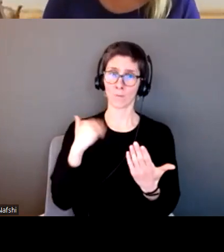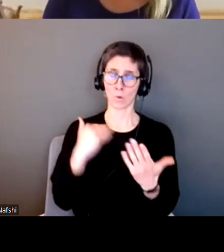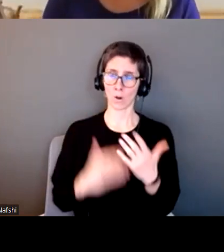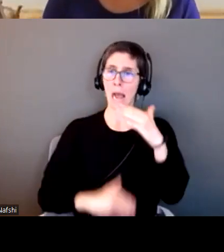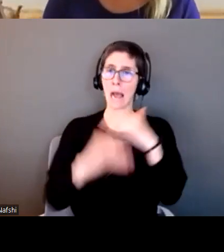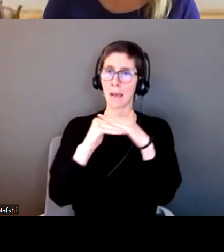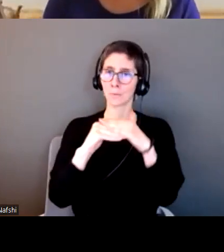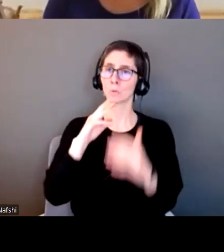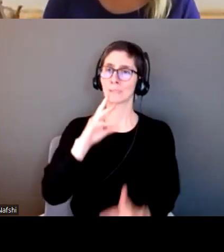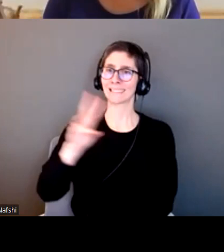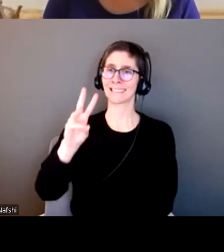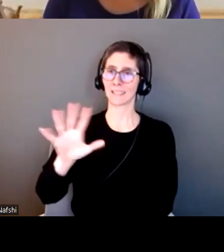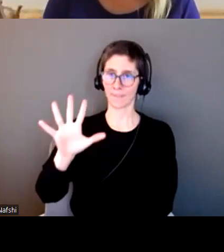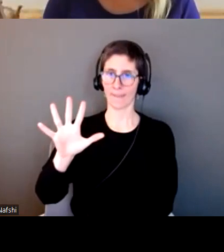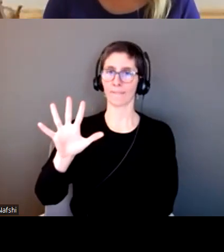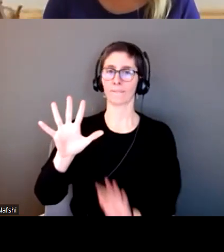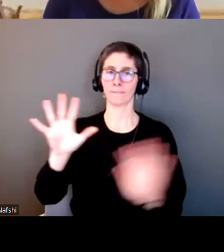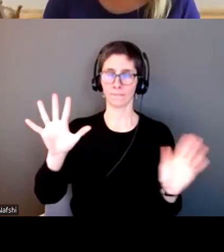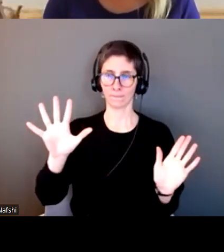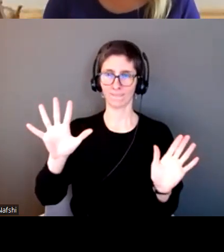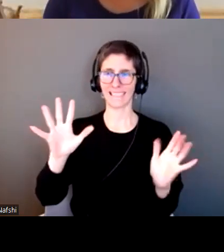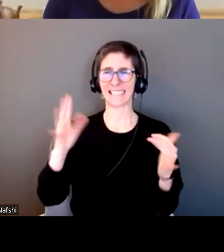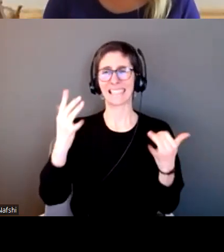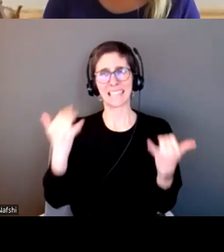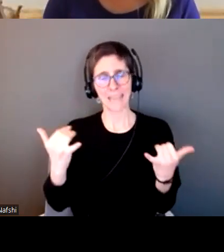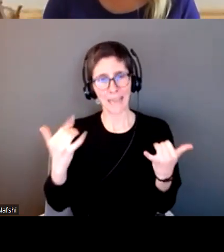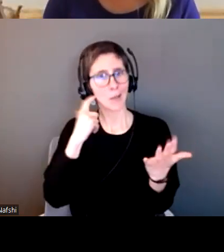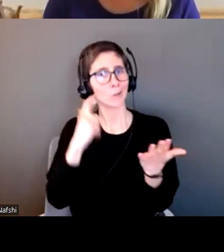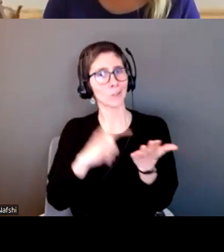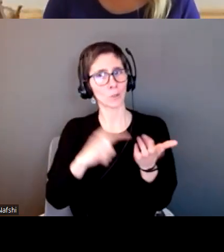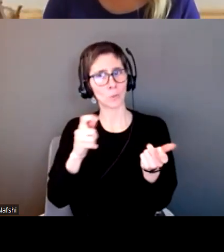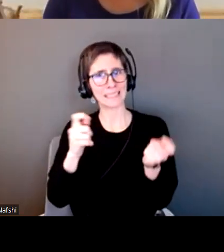age 65 as our top age, but we've been actually adjusting that